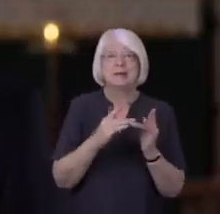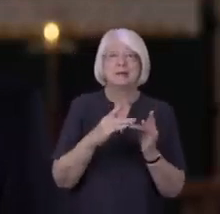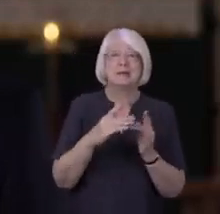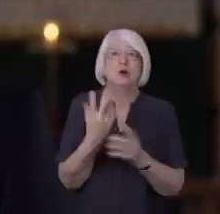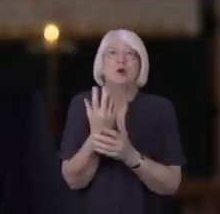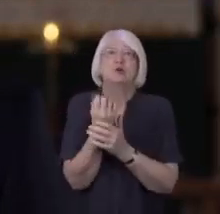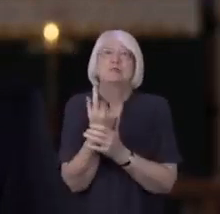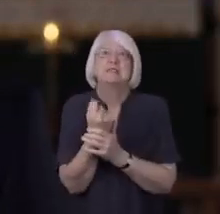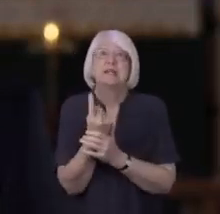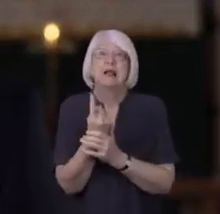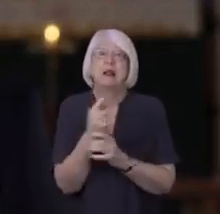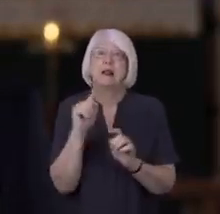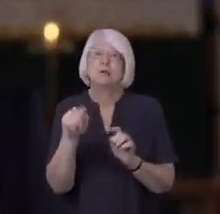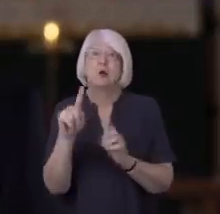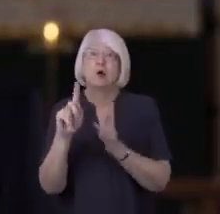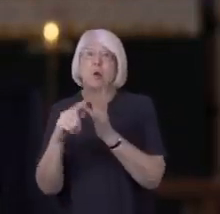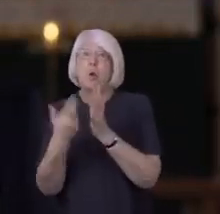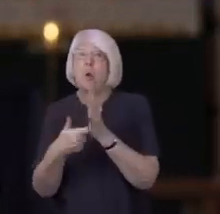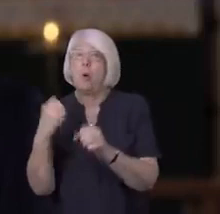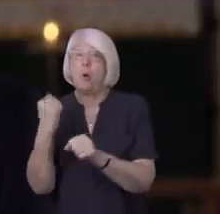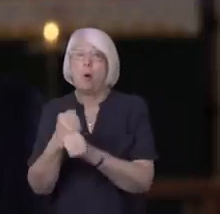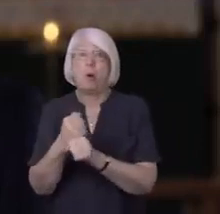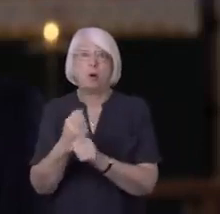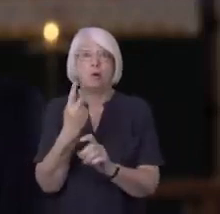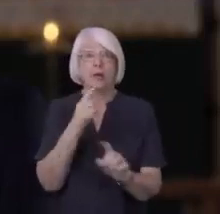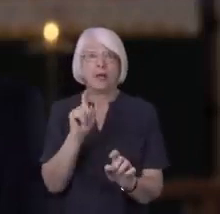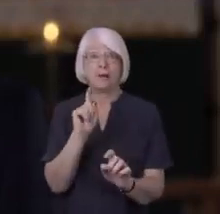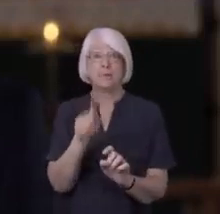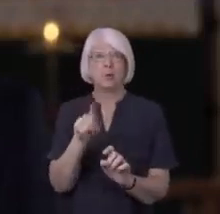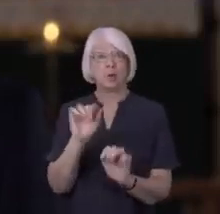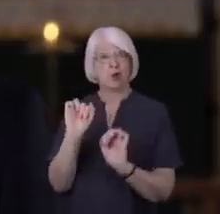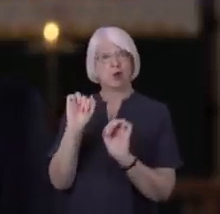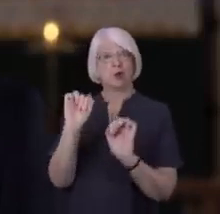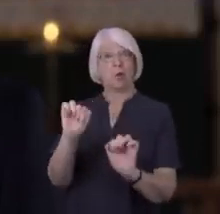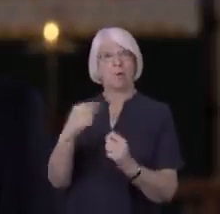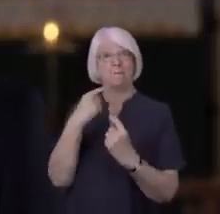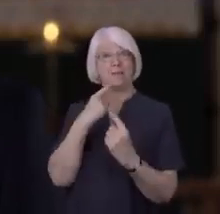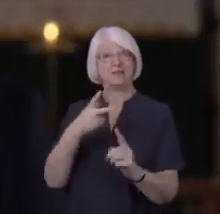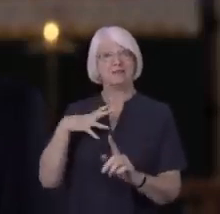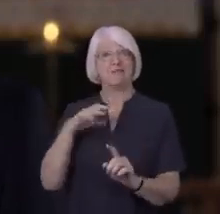christingle.org/2020, and leave your message of hope for the children of this country.